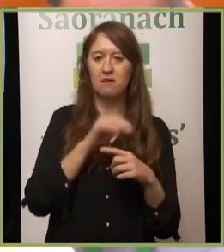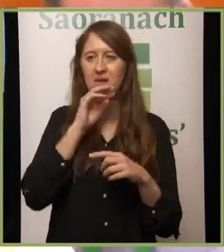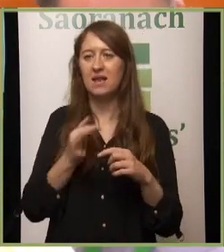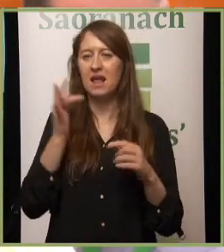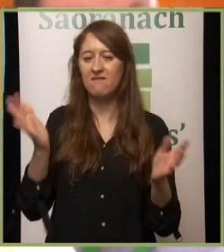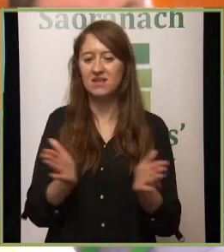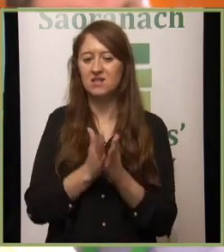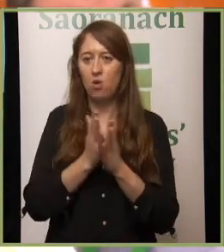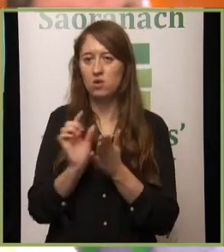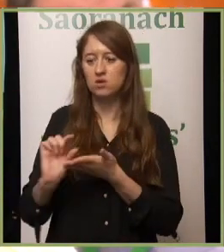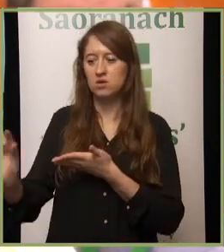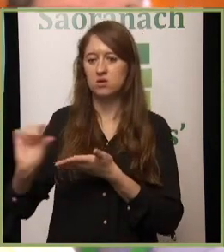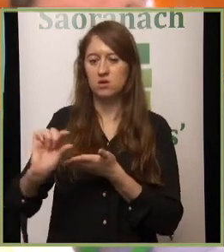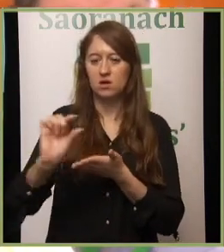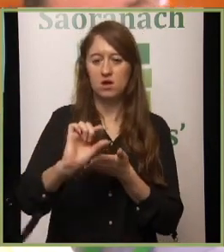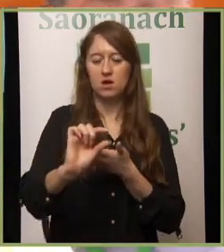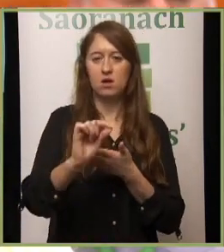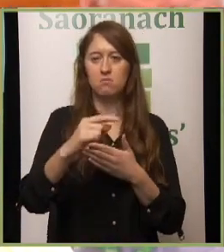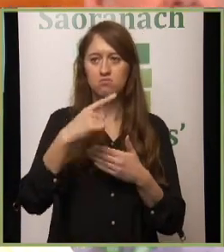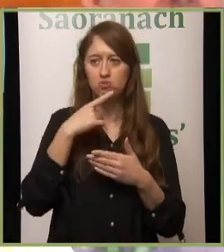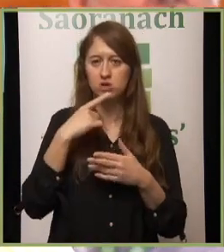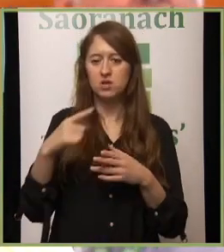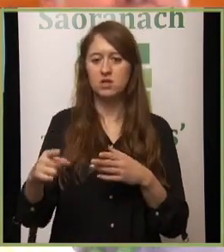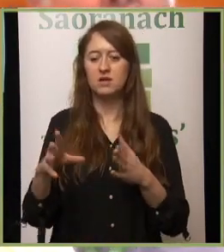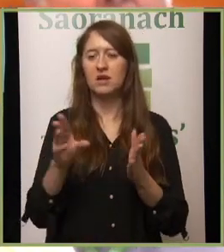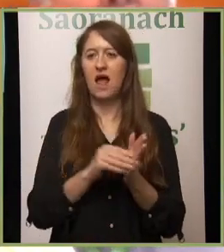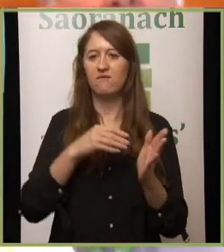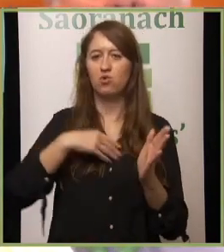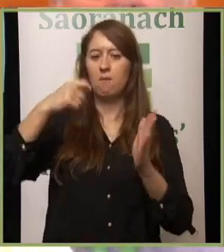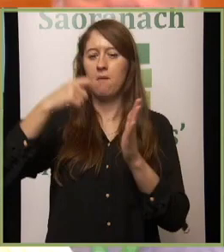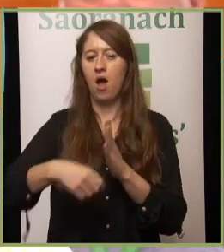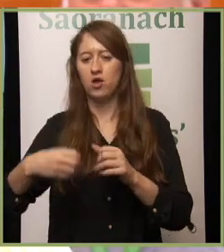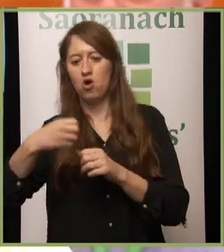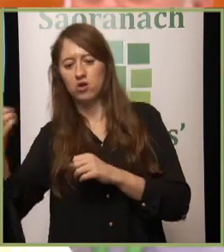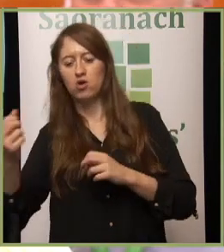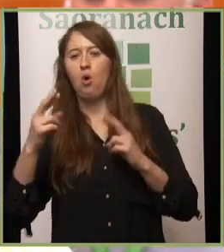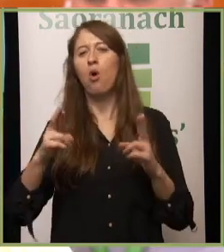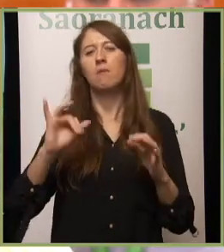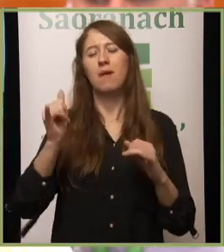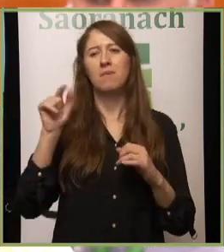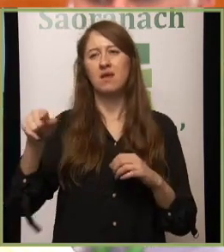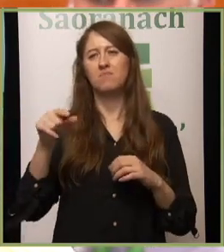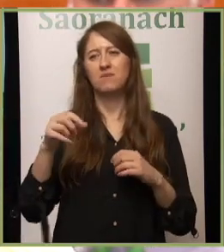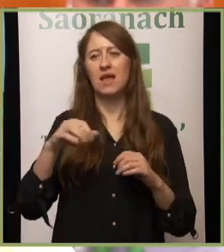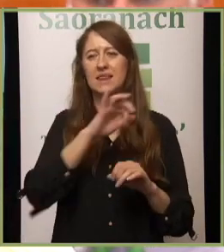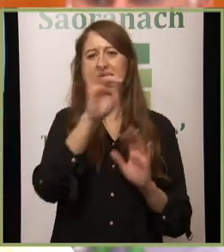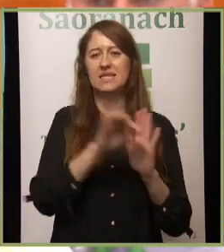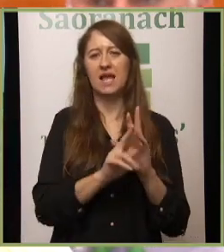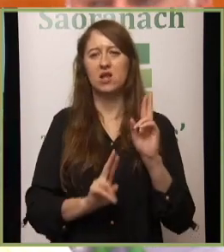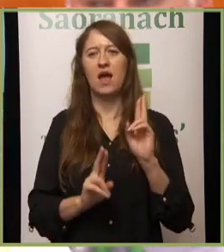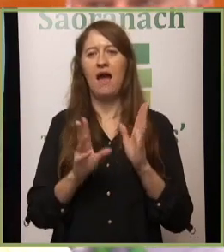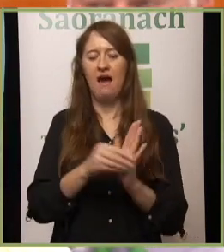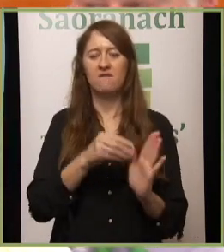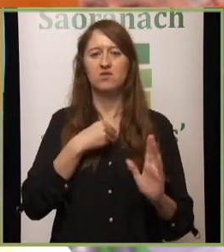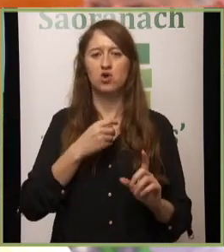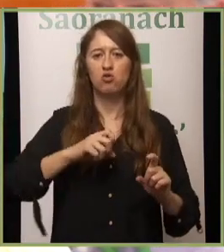off, as Dan said, it has to be purchased elsewhere, or retain its proportion of ownership of state lands